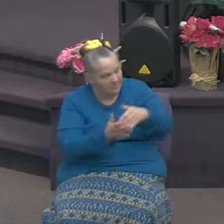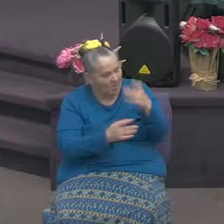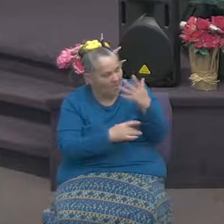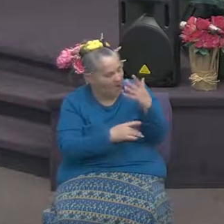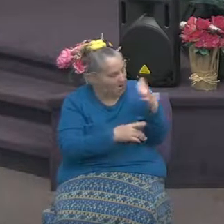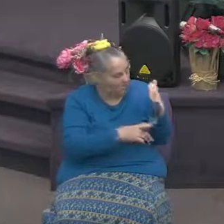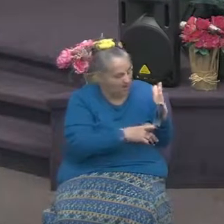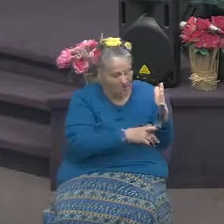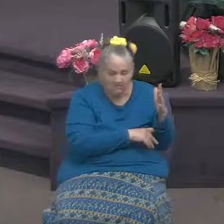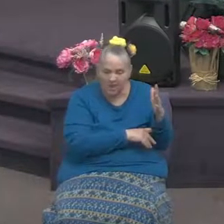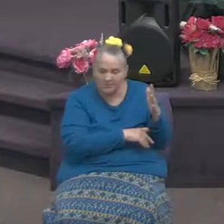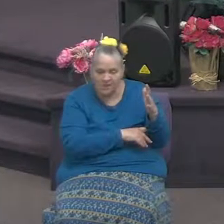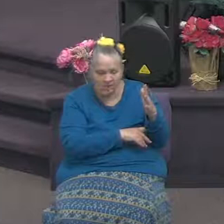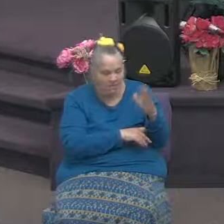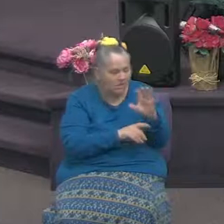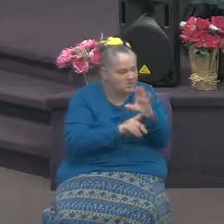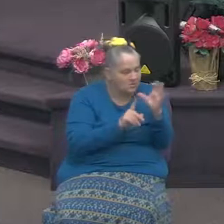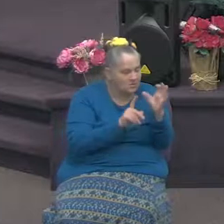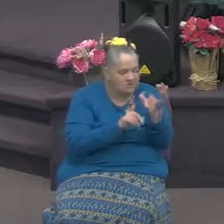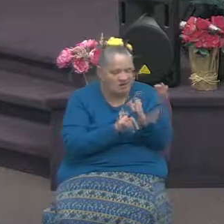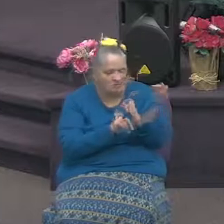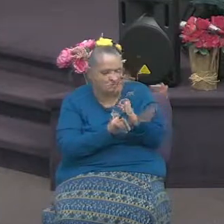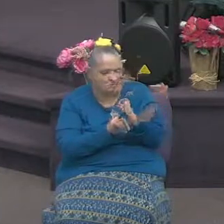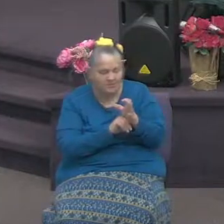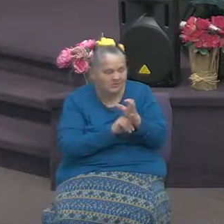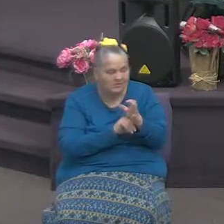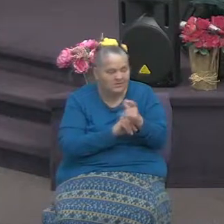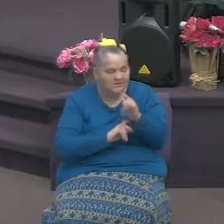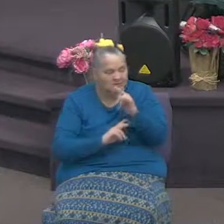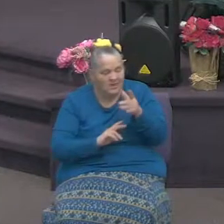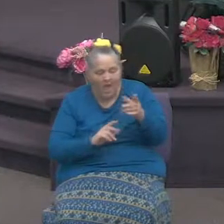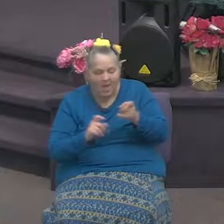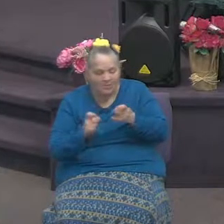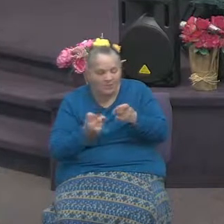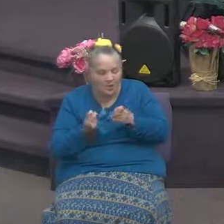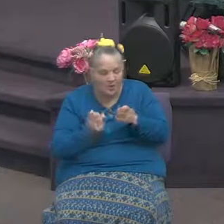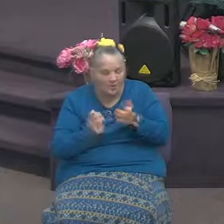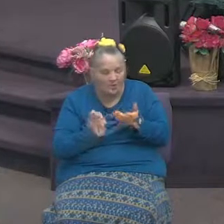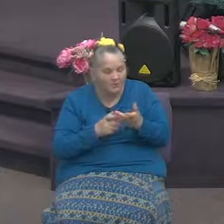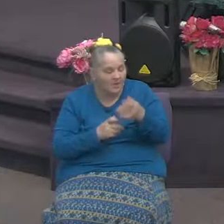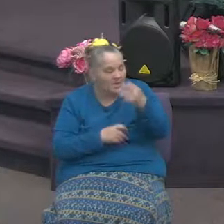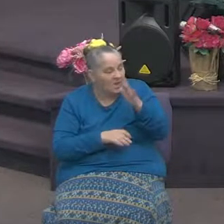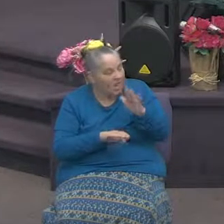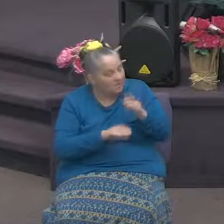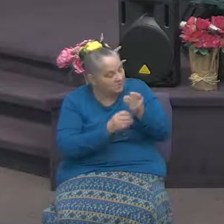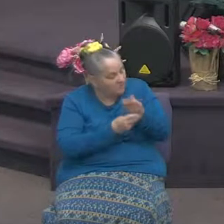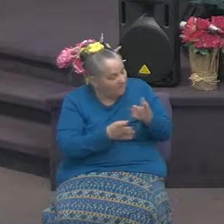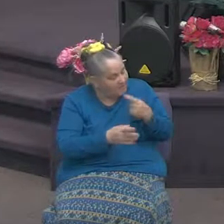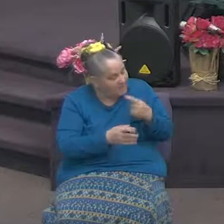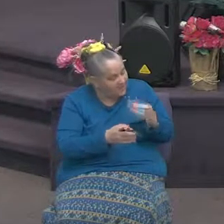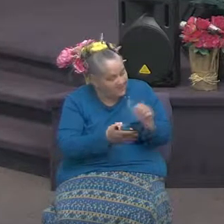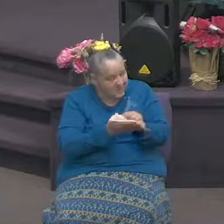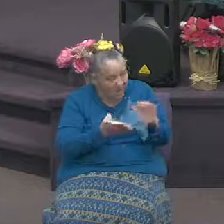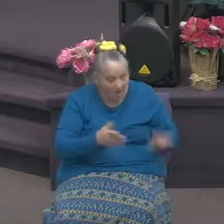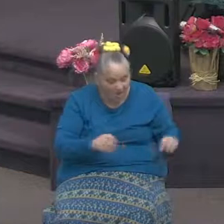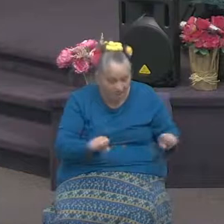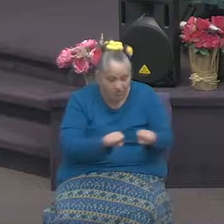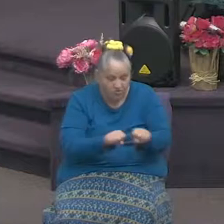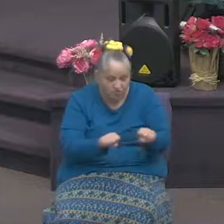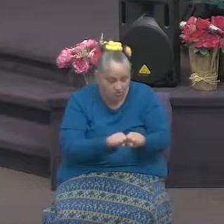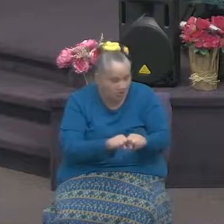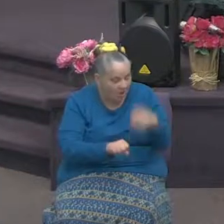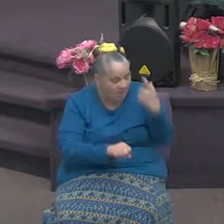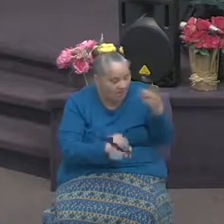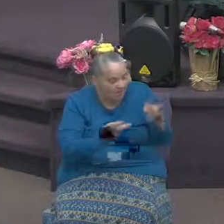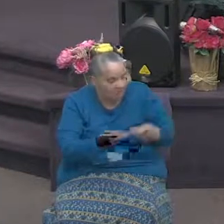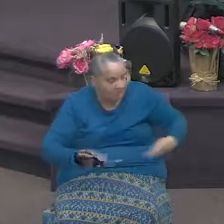wilderness, even in the midst of circumstances that were beyond his mind control, God calls him and says, take off your shoes,